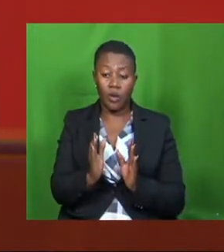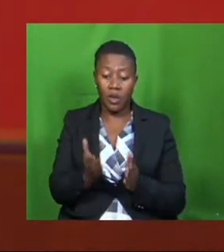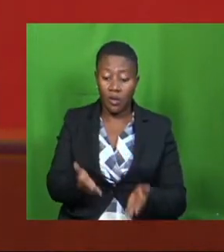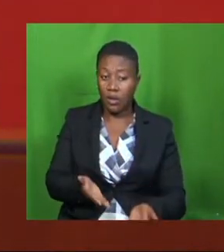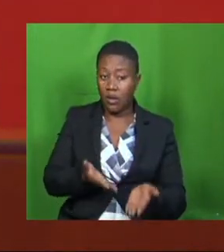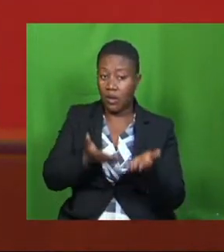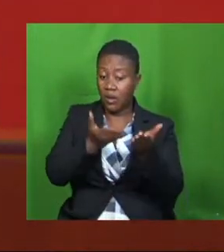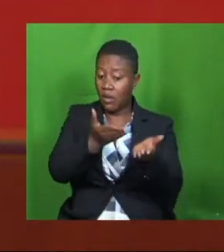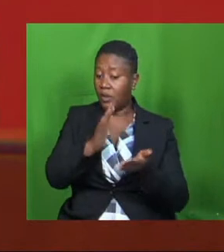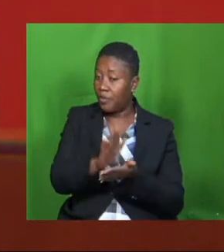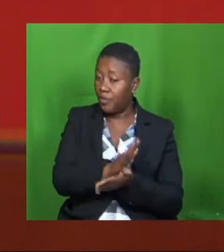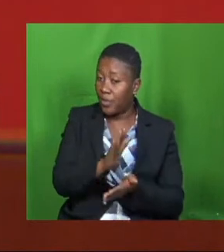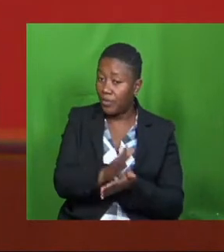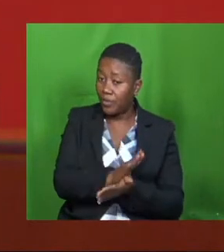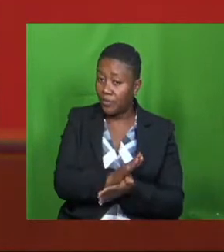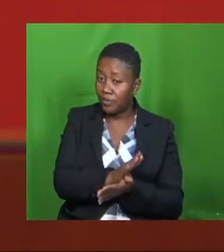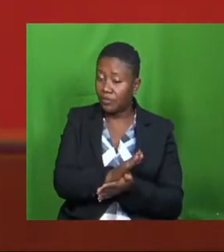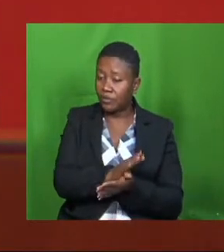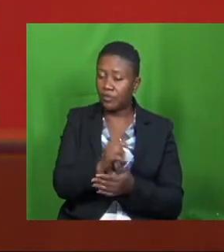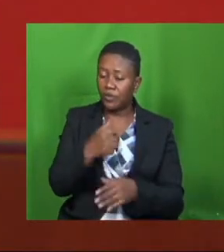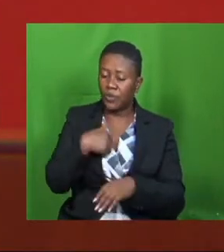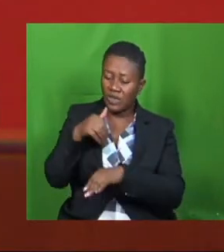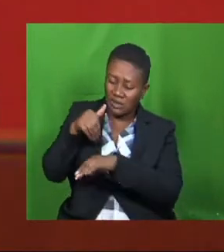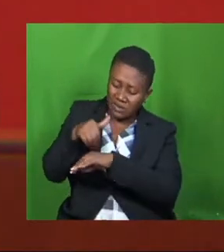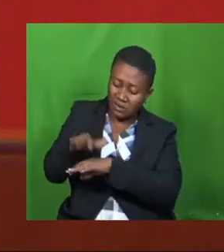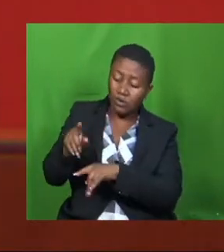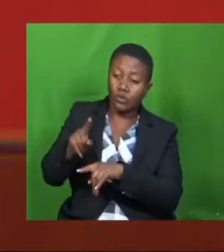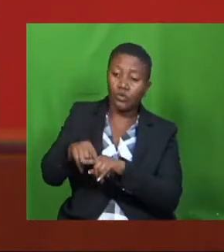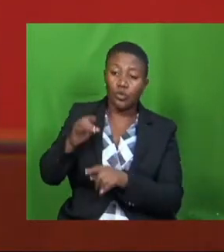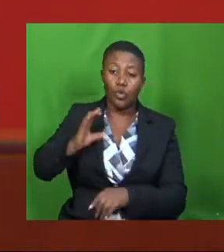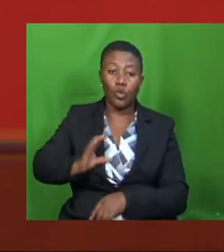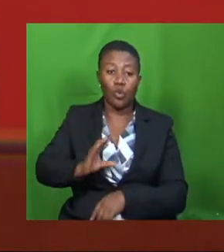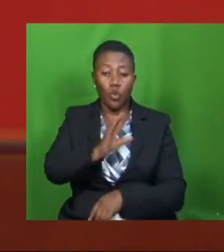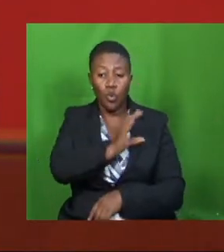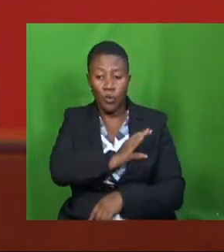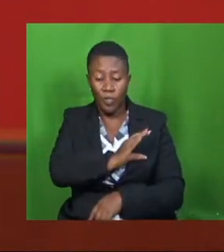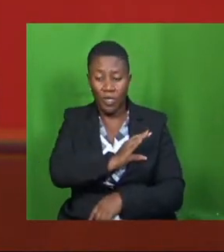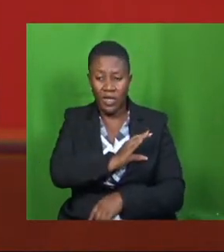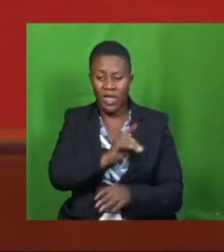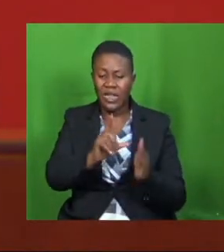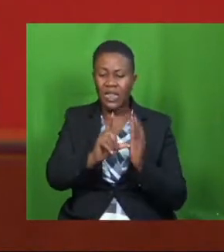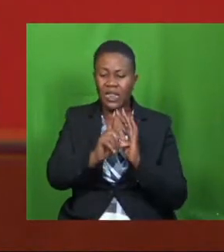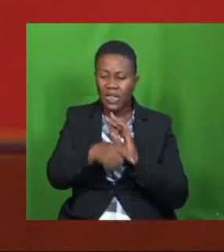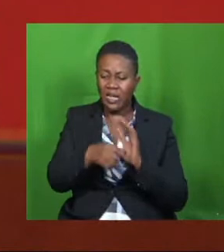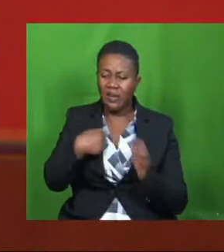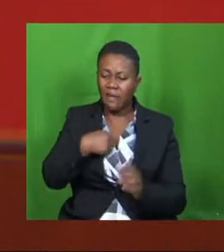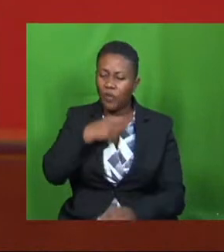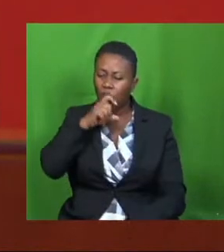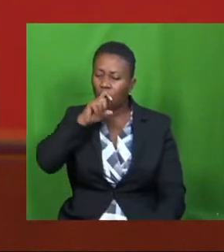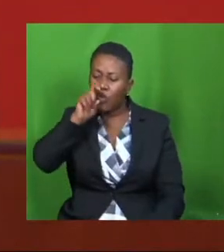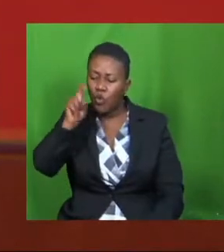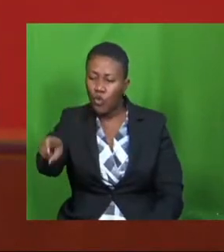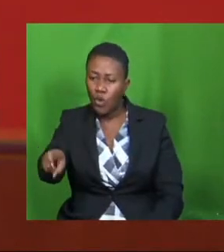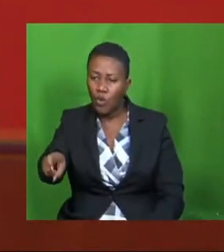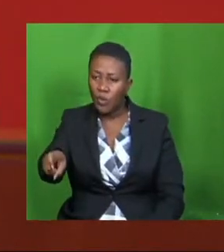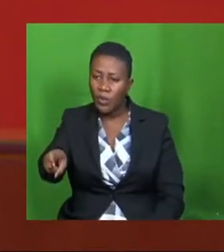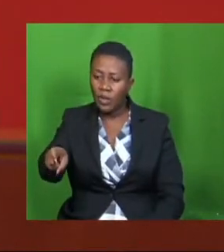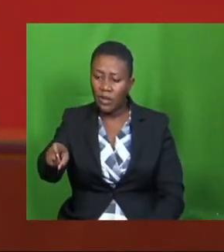business before the House, depending on the conduct of the minister. Members